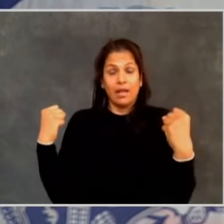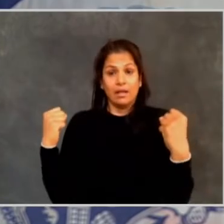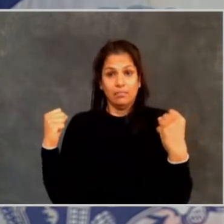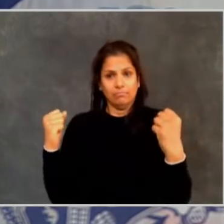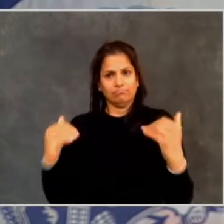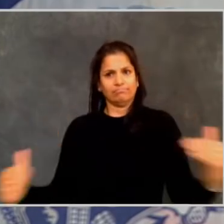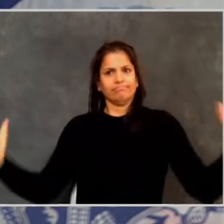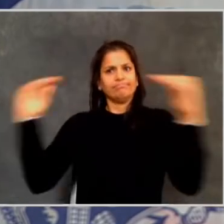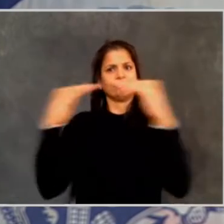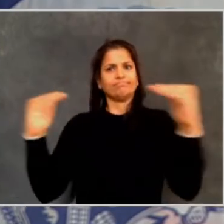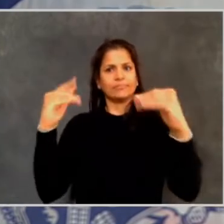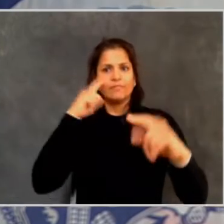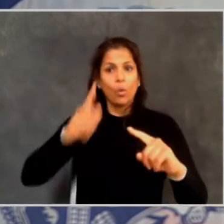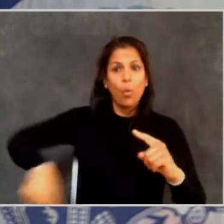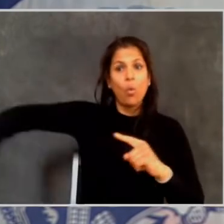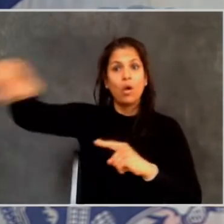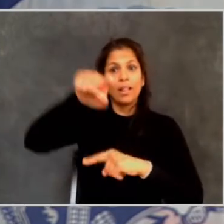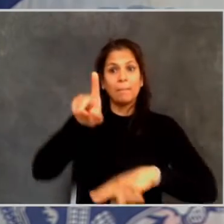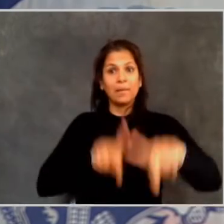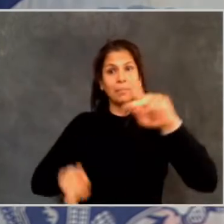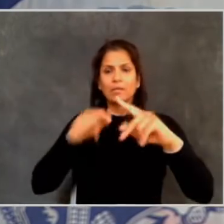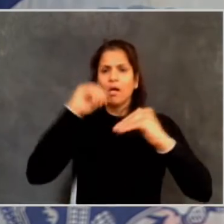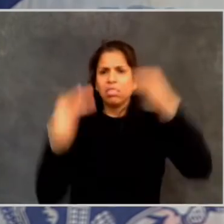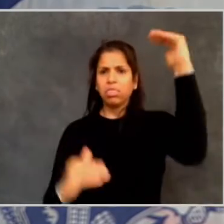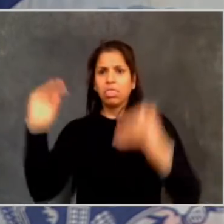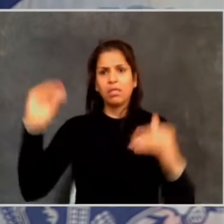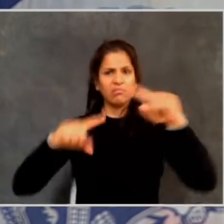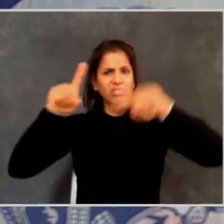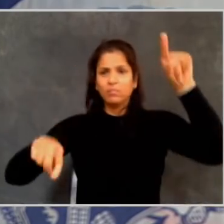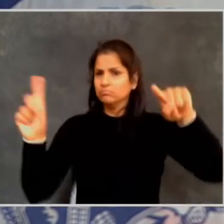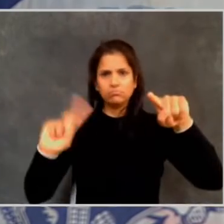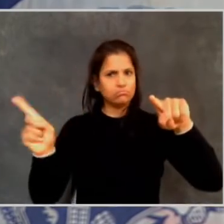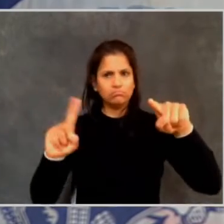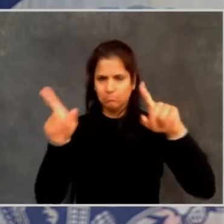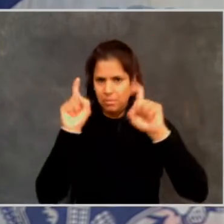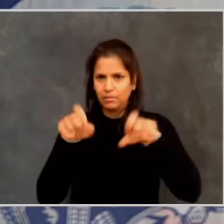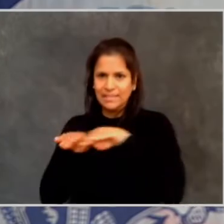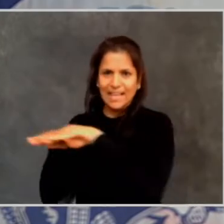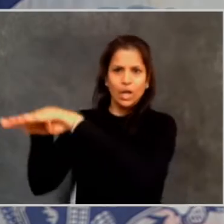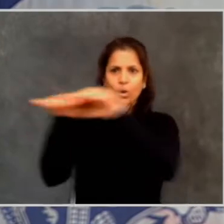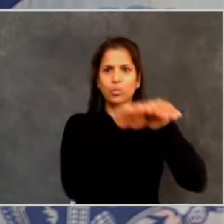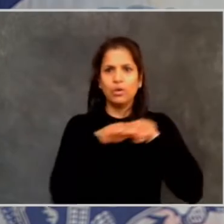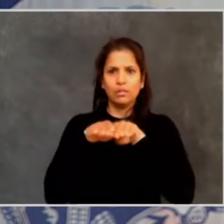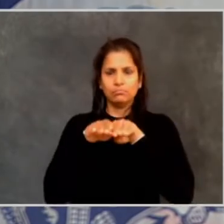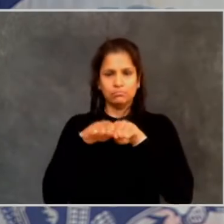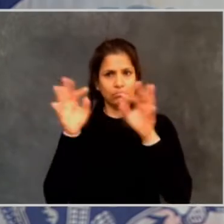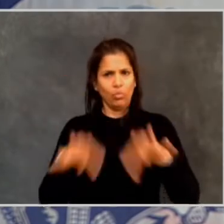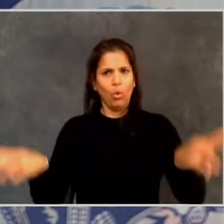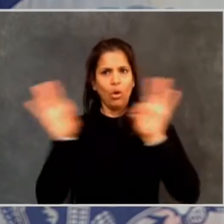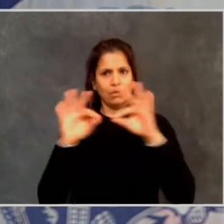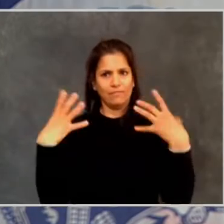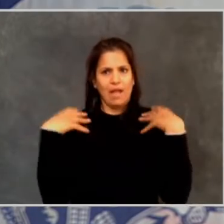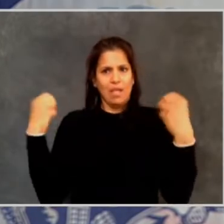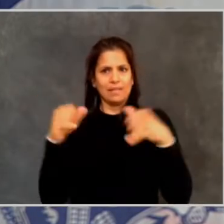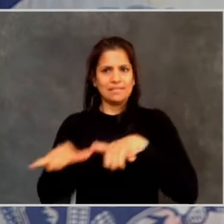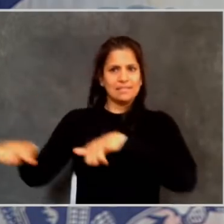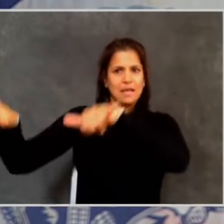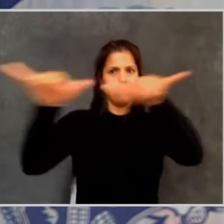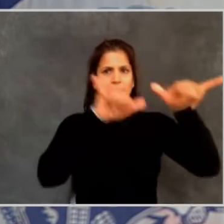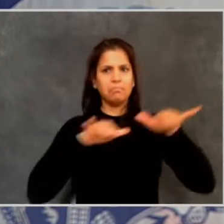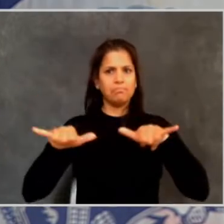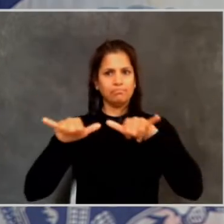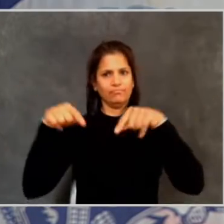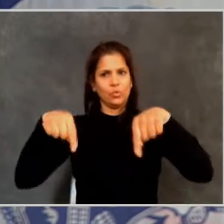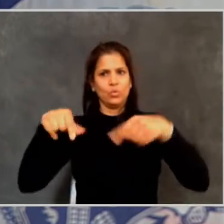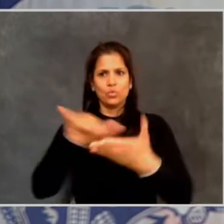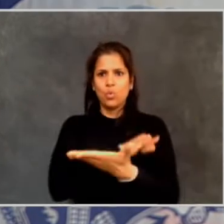lives. But you know what? We should be worried about the future. This is not the last time we're going to see a new disease. Here's a